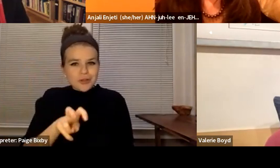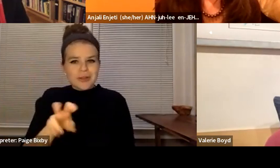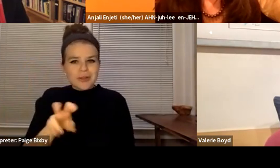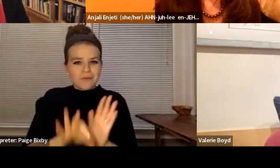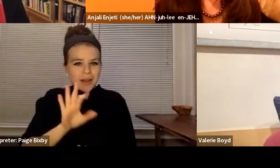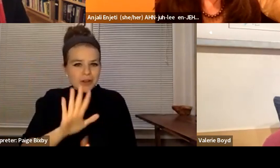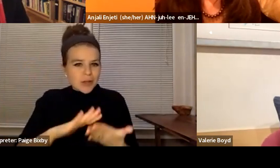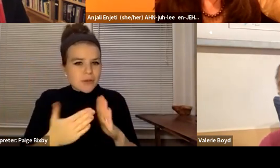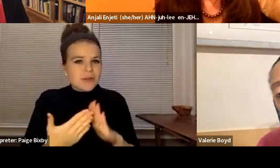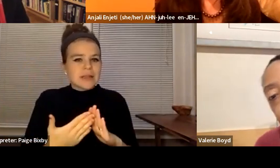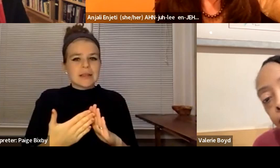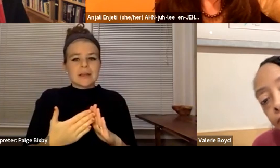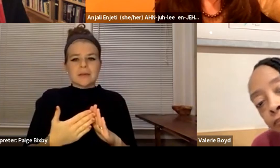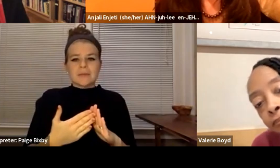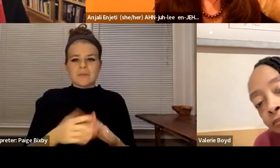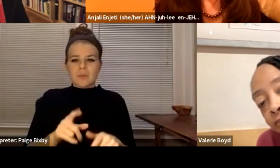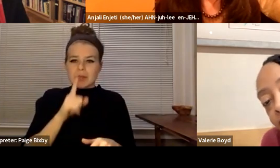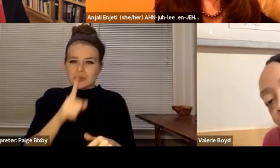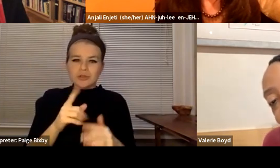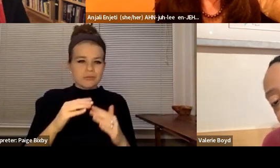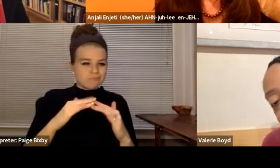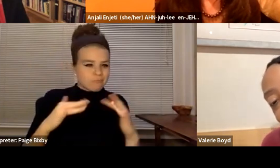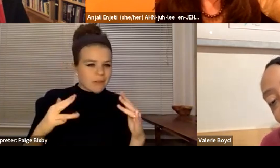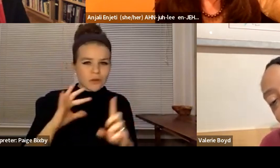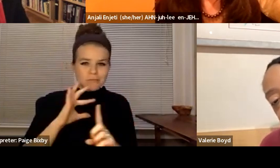and ensuring that it's sort of robust and diverse?